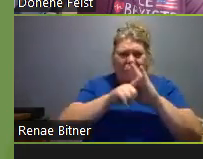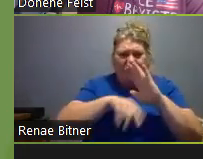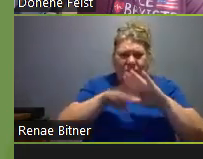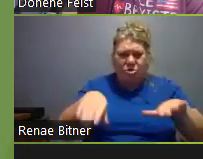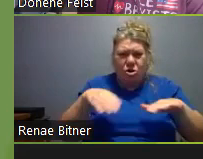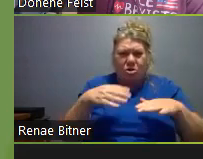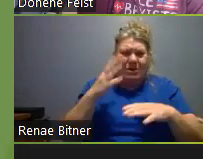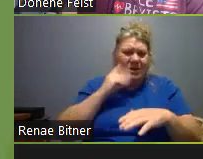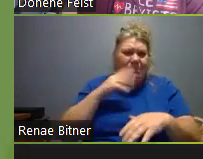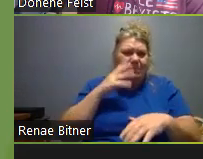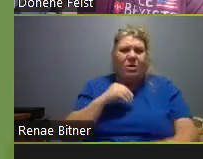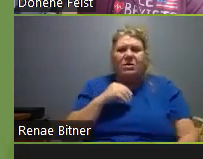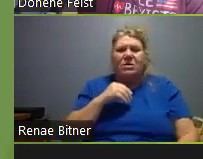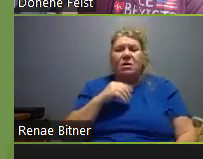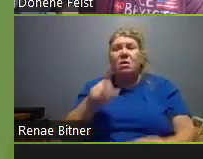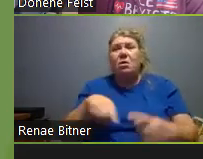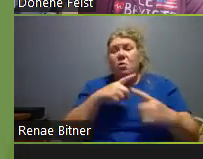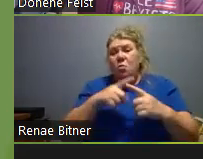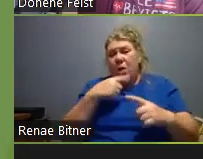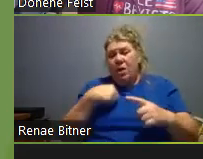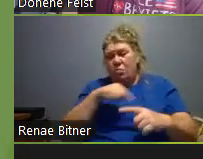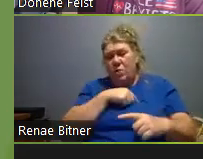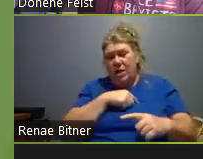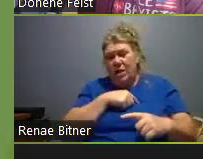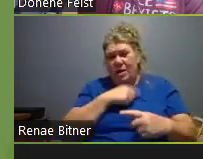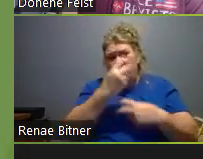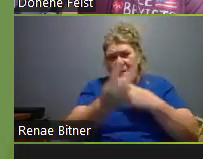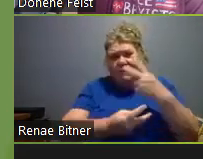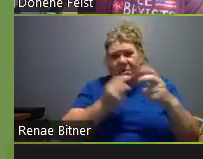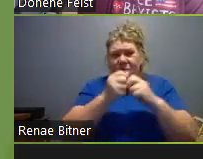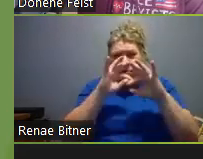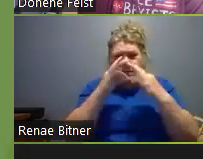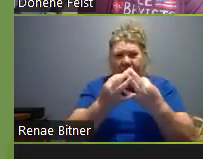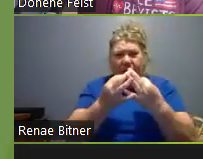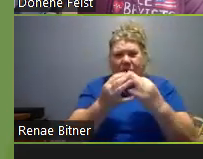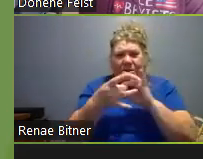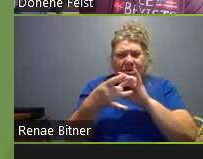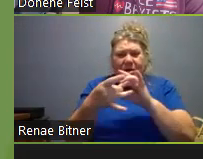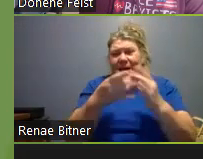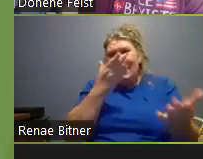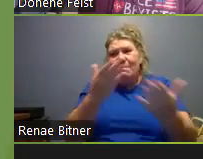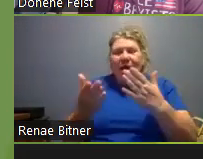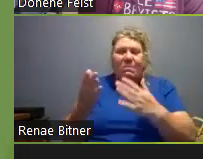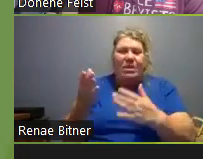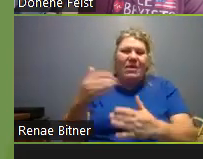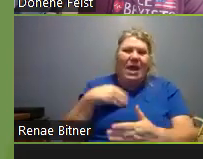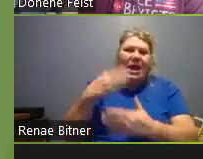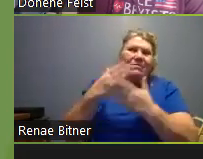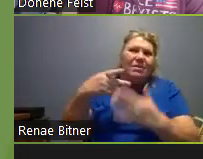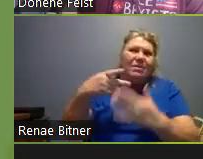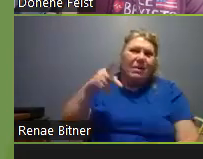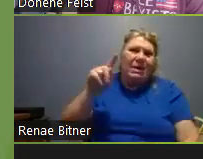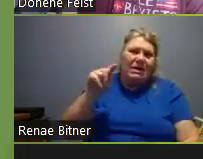experiences. So when we're looking and visiting with families, it may have been, they might have some PTSD